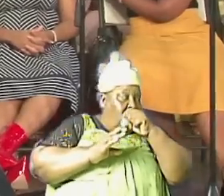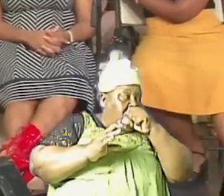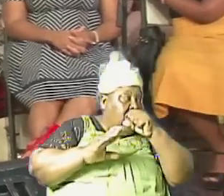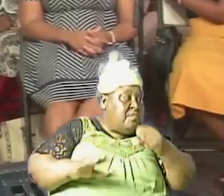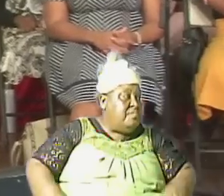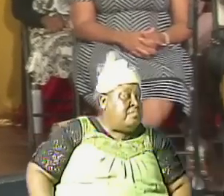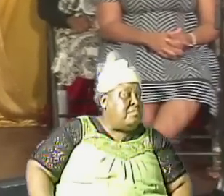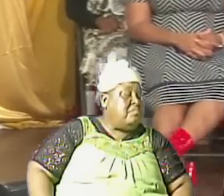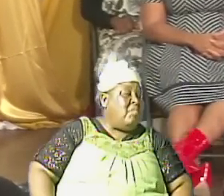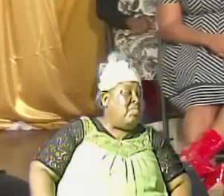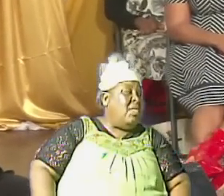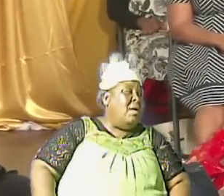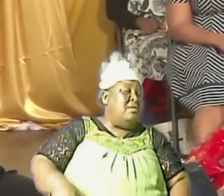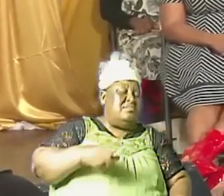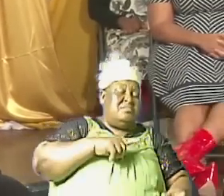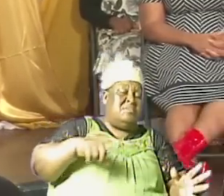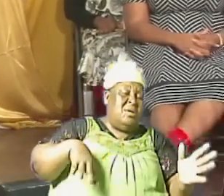Jesus.